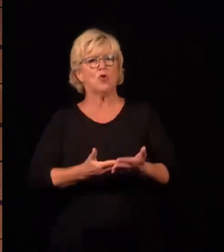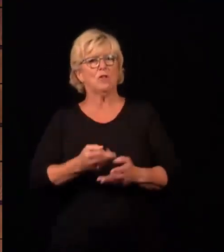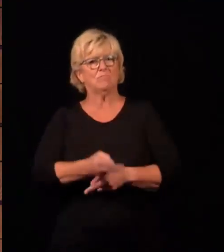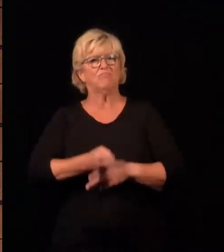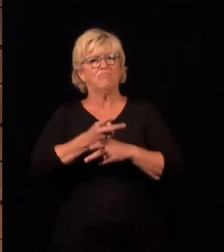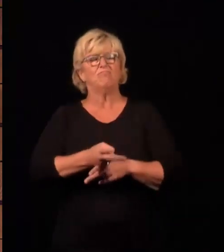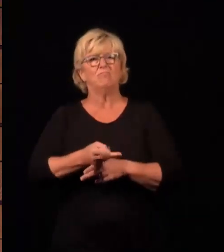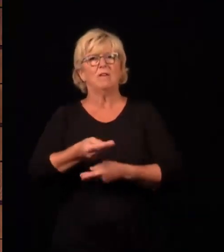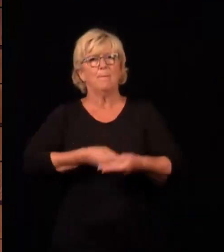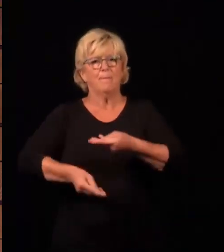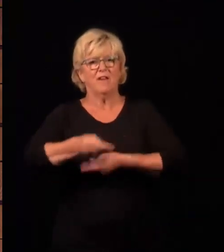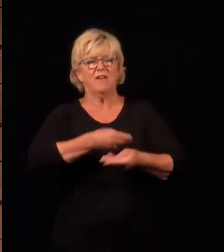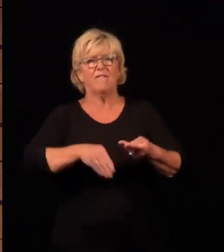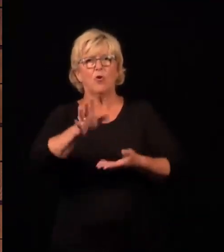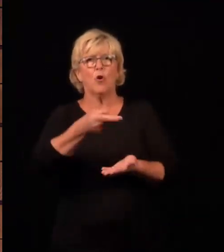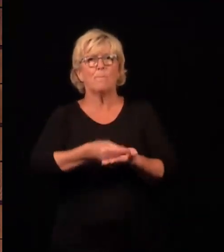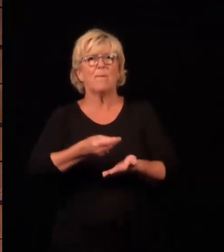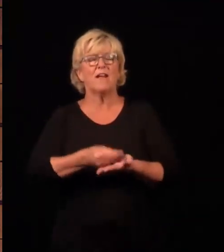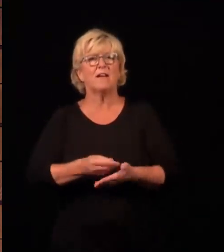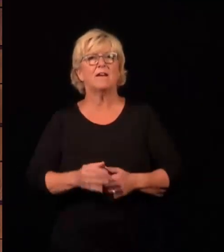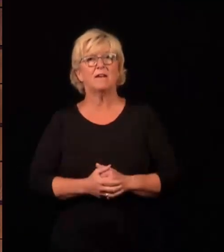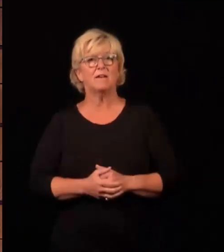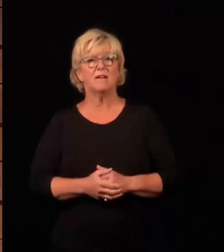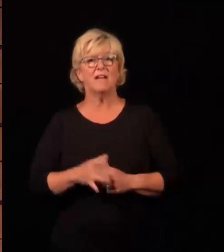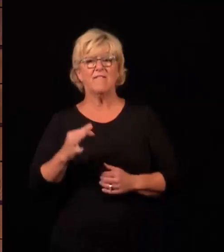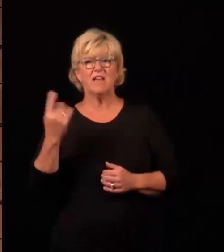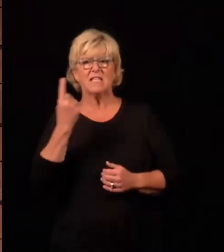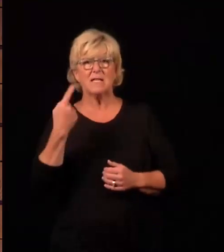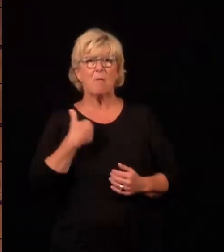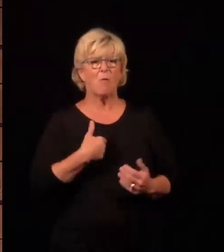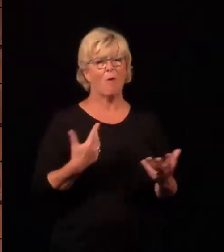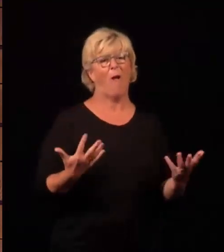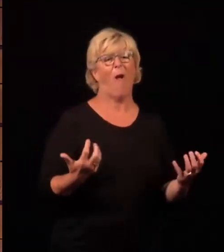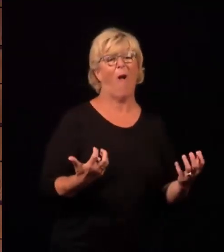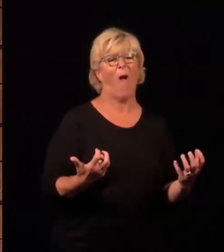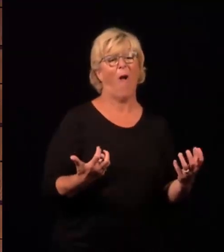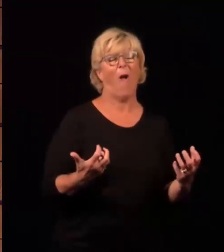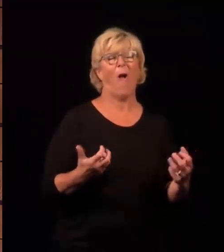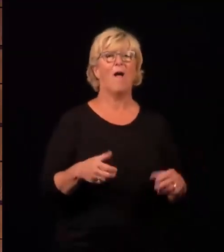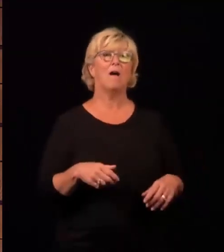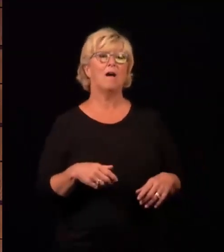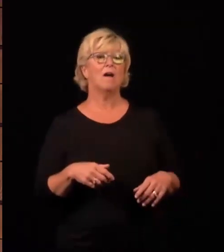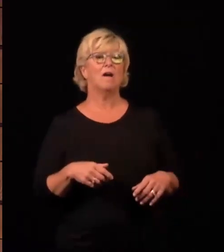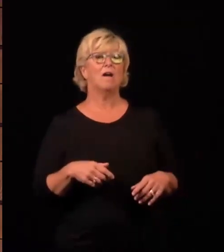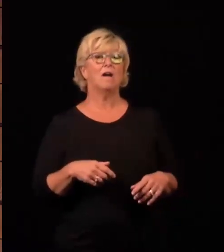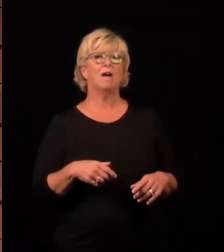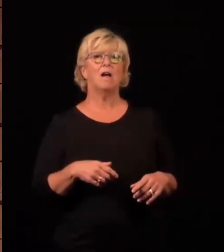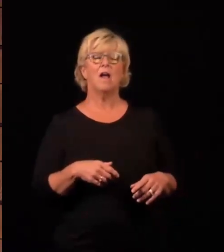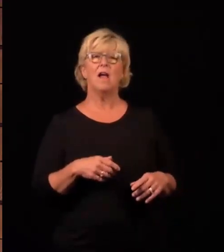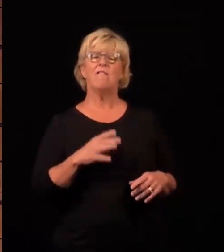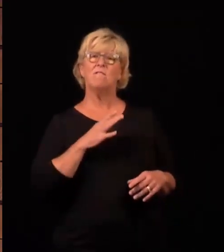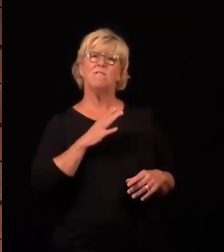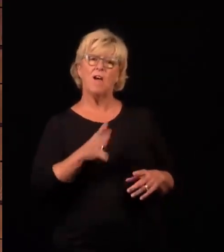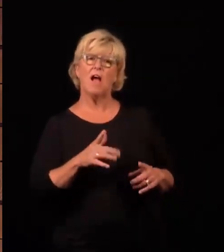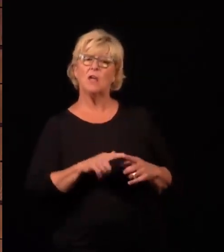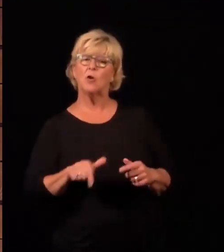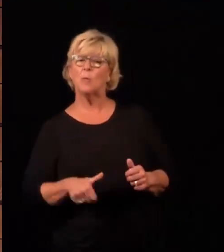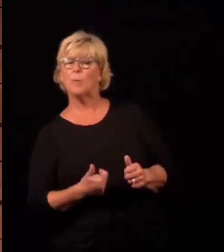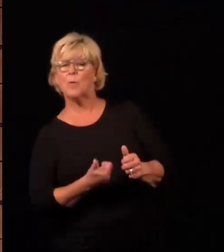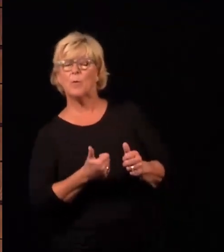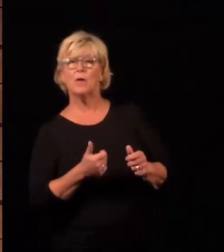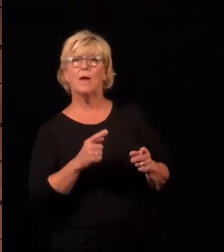stewardship. When it's an item that we want, when it's in the categories of the wants, it's fine to pursue it, but